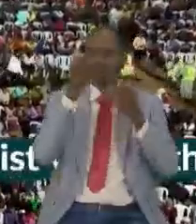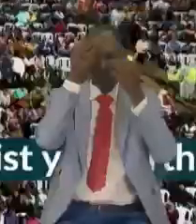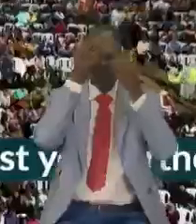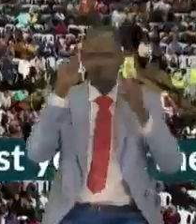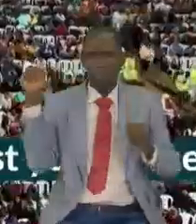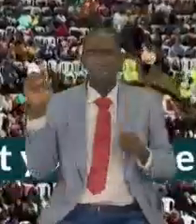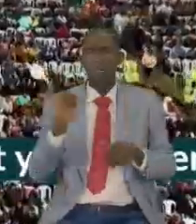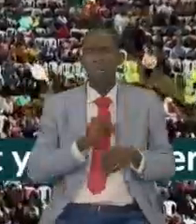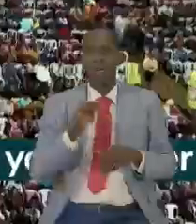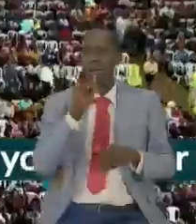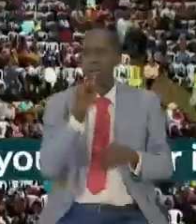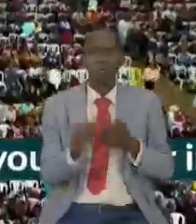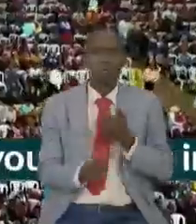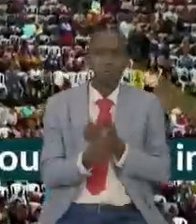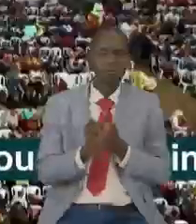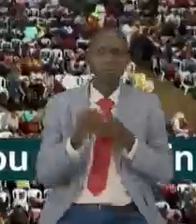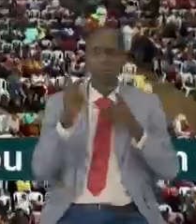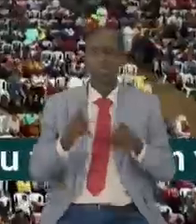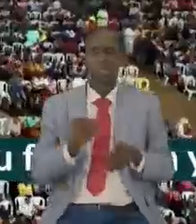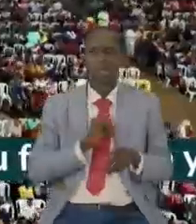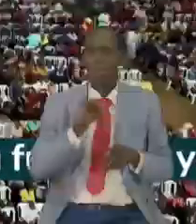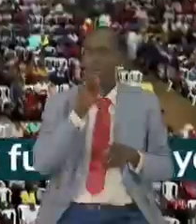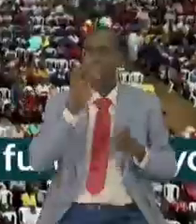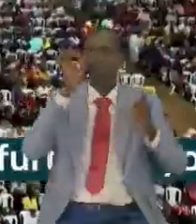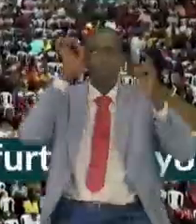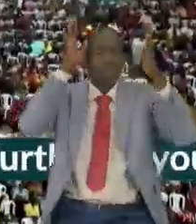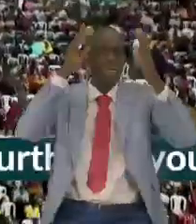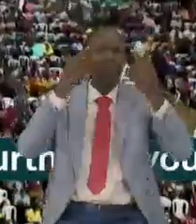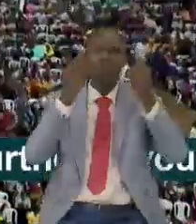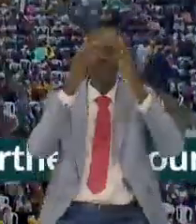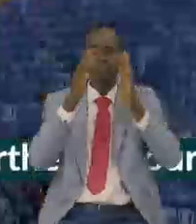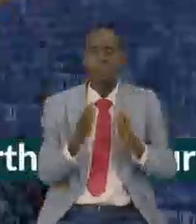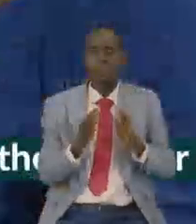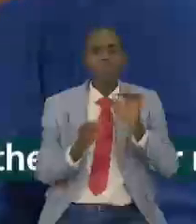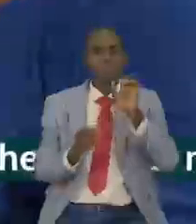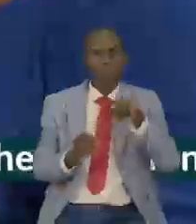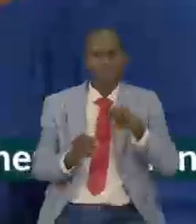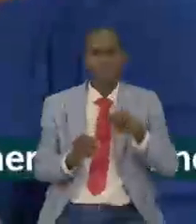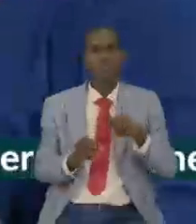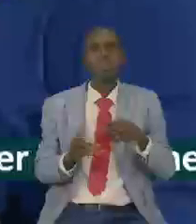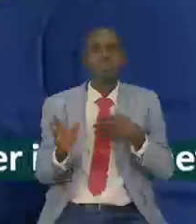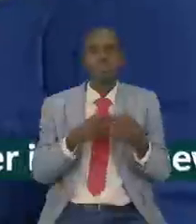If you're done, can I see something to show that you're done? Down there.